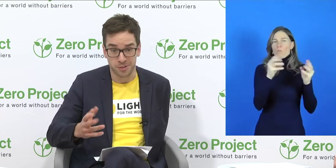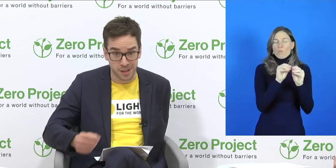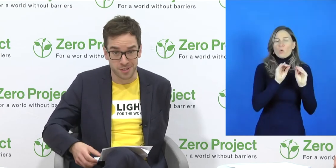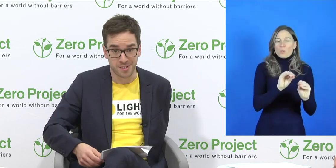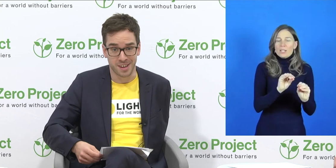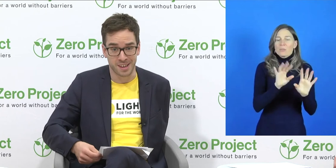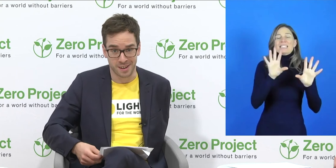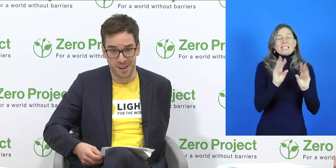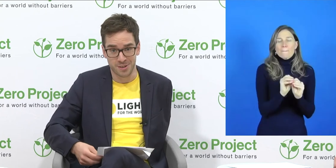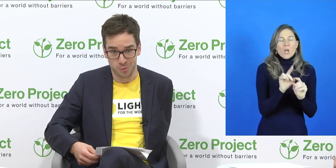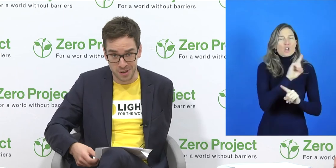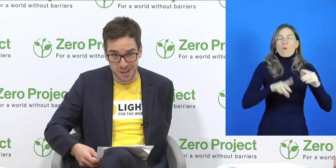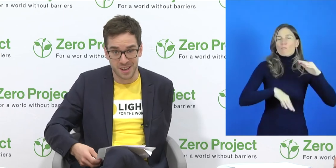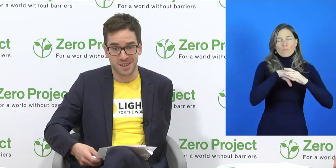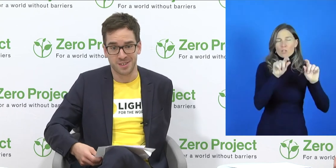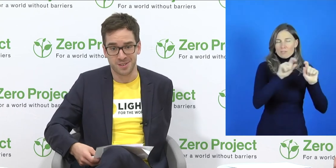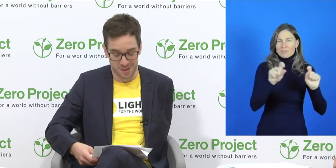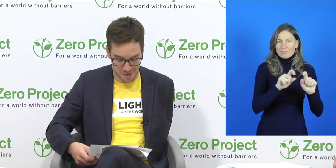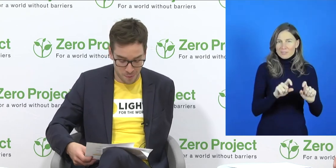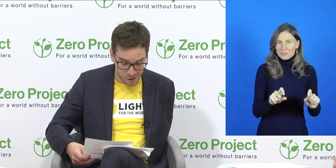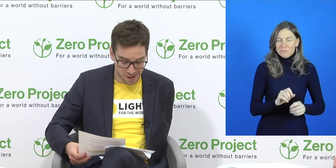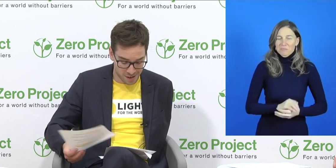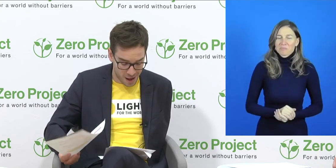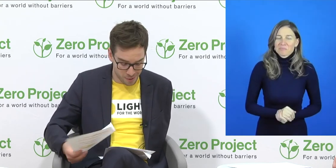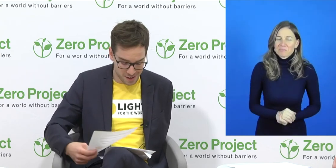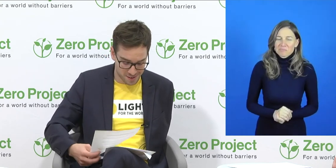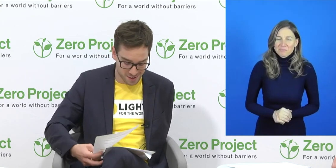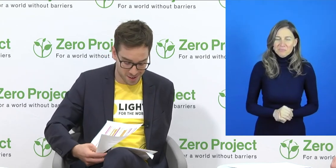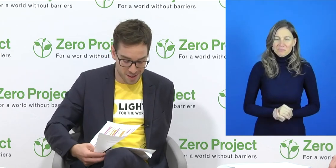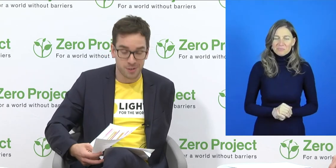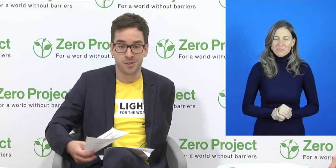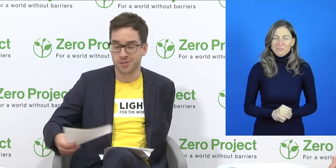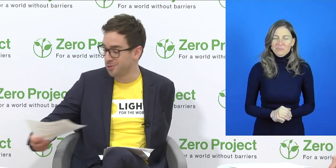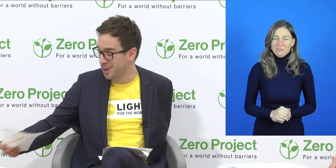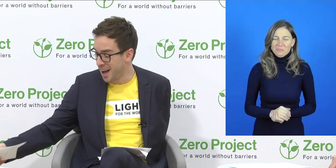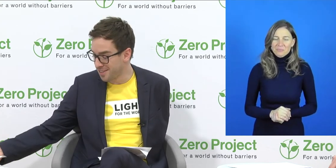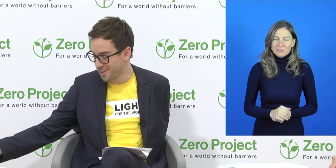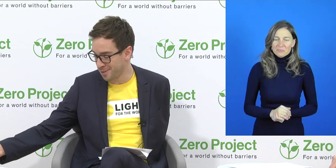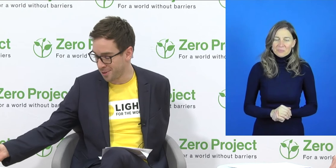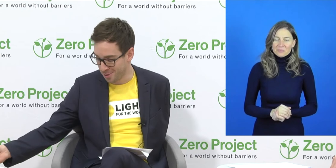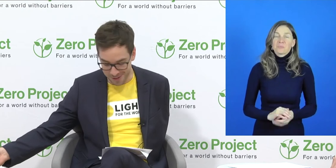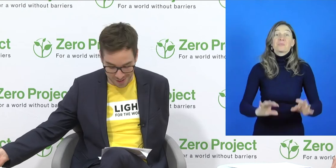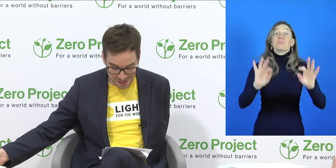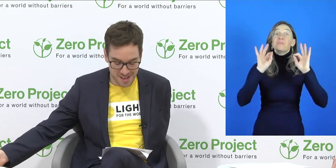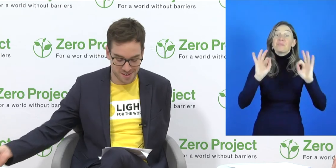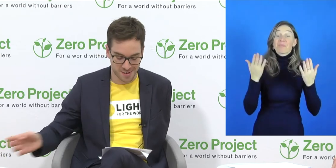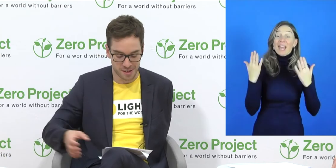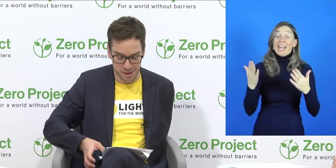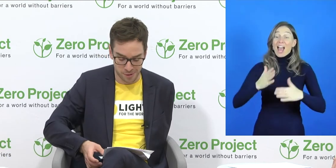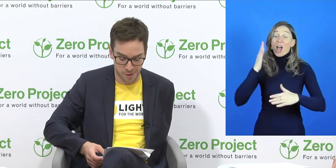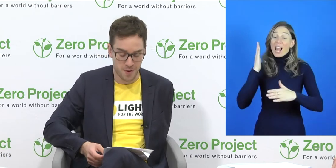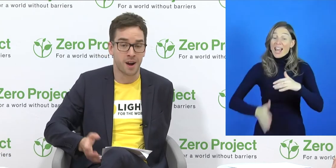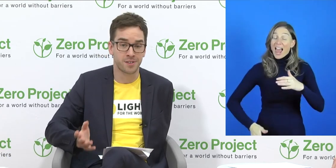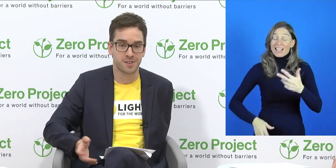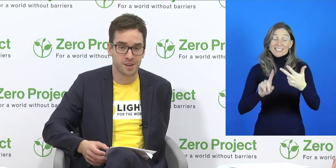So congratulations again to winning this award. And now let's transition to the last but not least